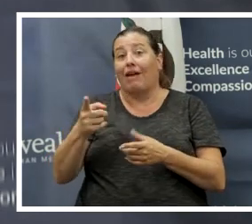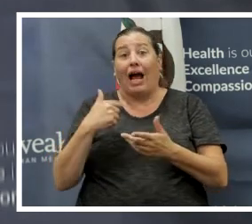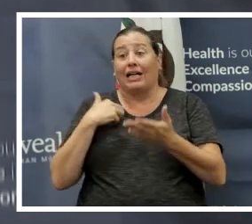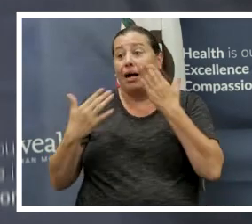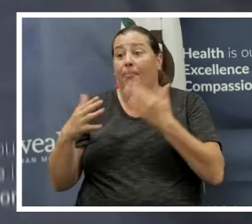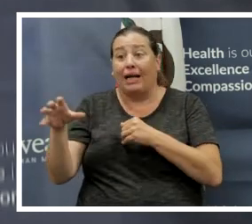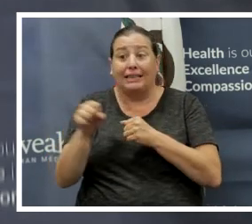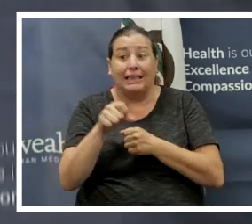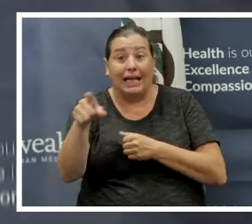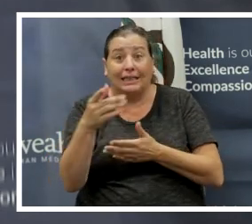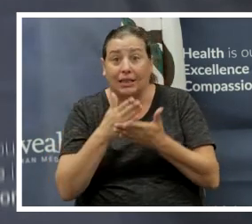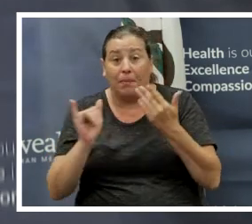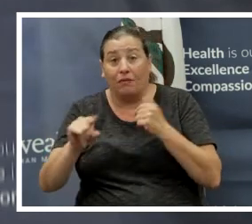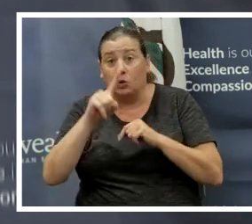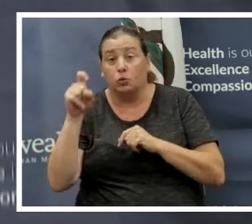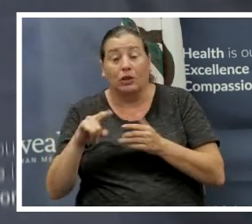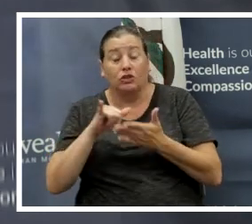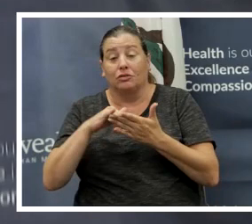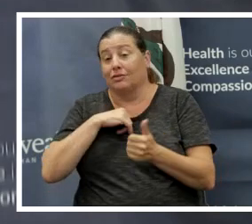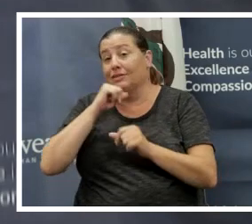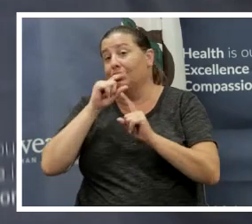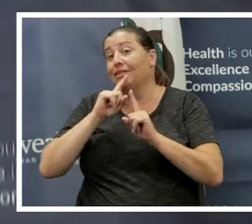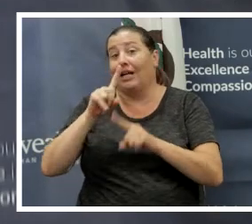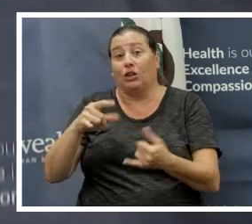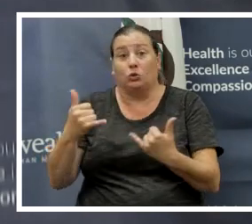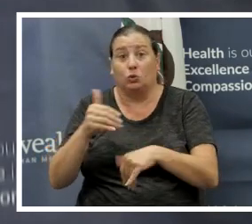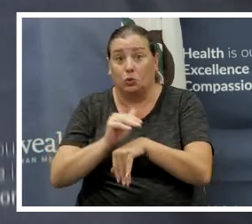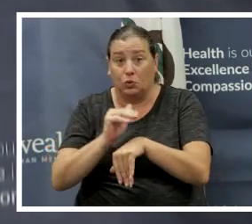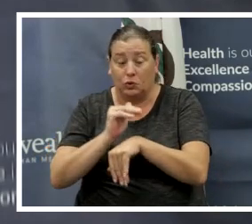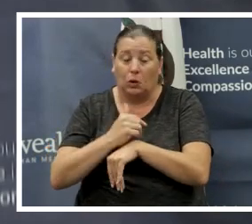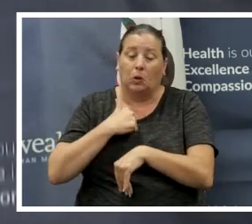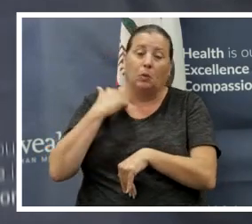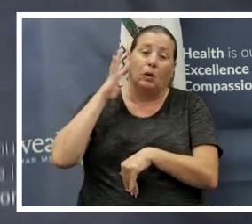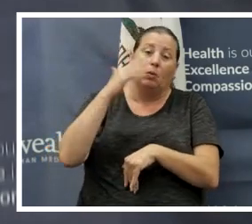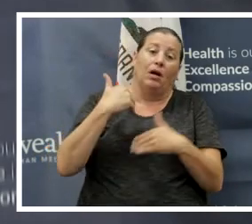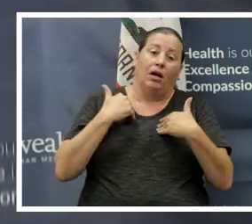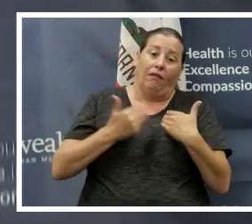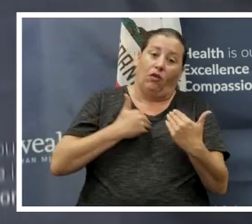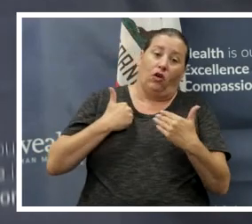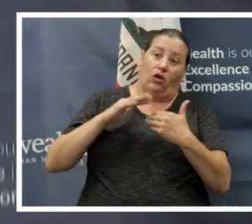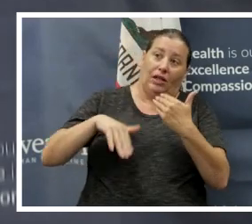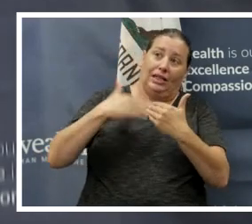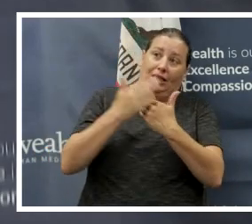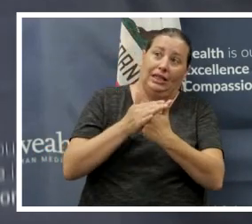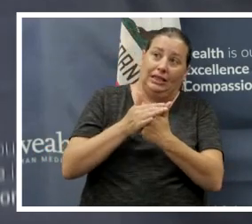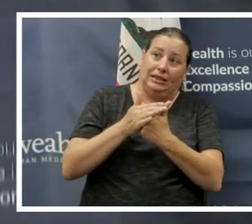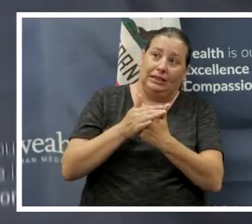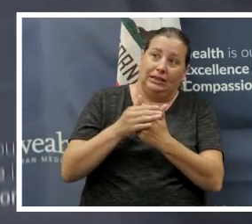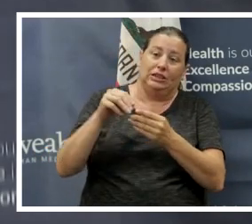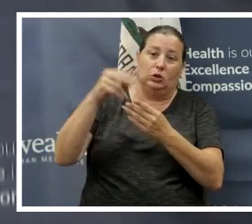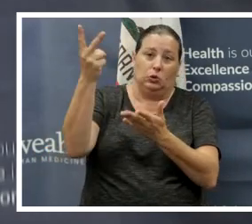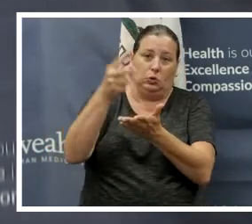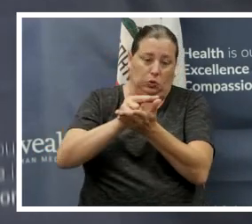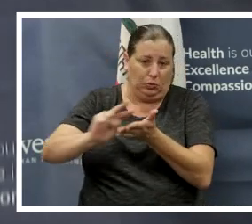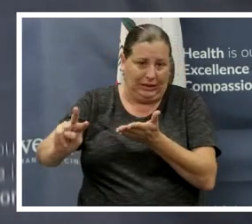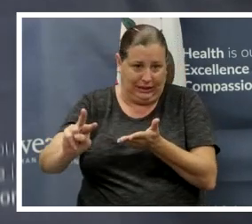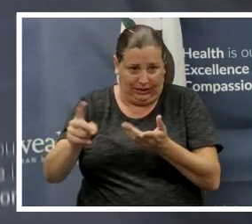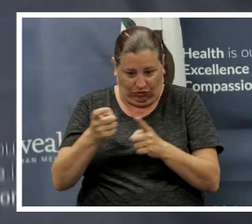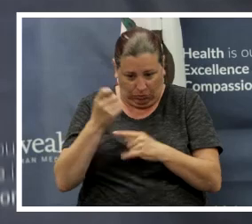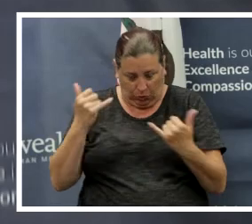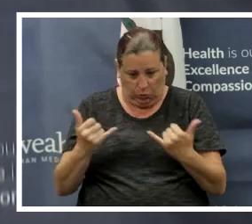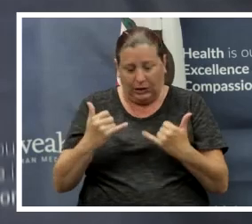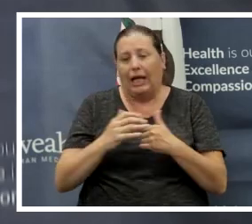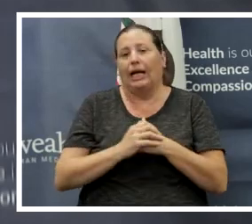wasn't able to get to tonight and address those. We'll have our next telecast think, next 2 weeks, 2 weeks from